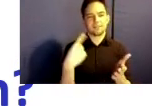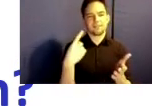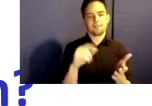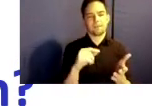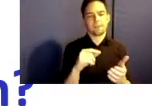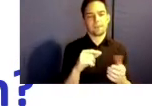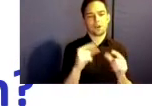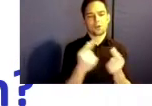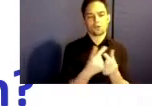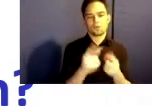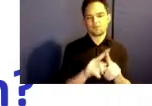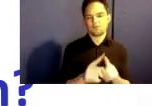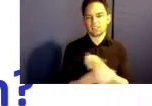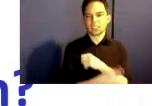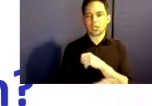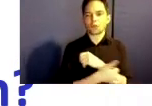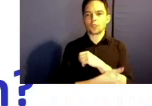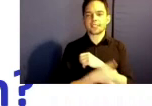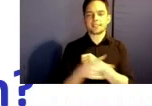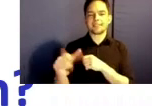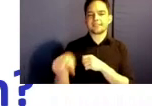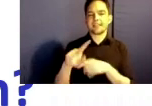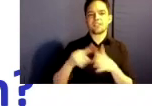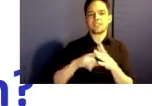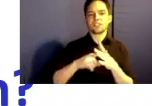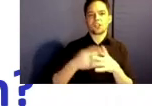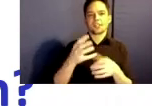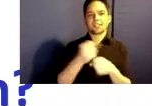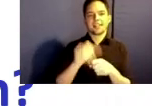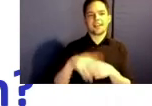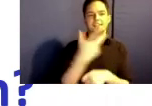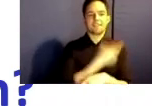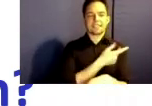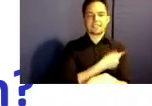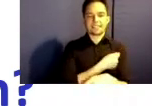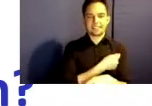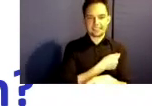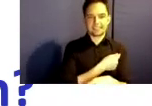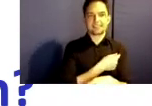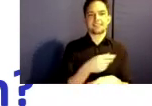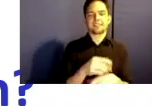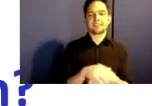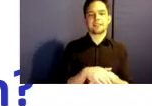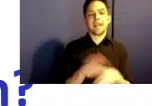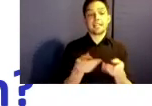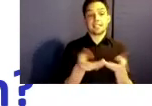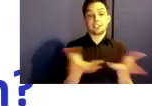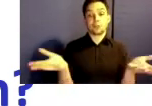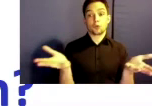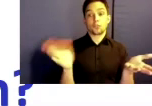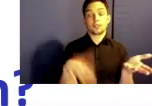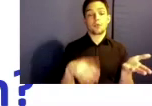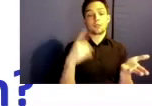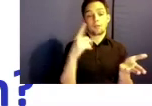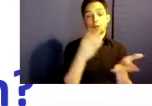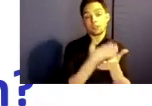of countries, they started getting the vaccine, and the distribution was given for some